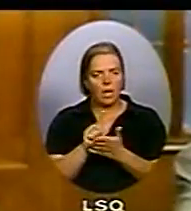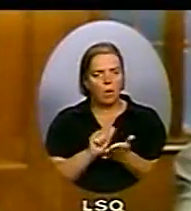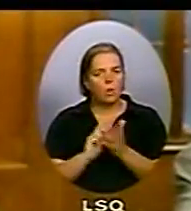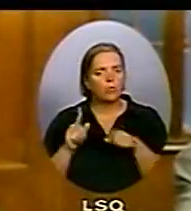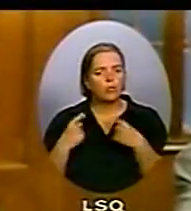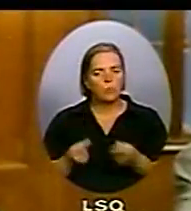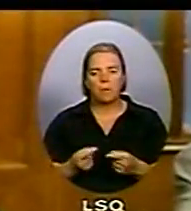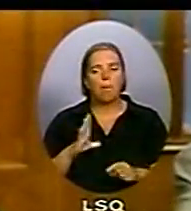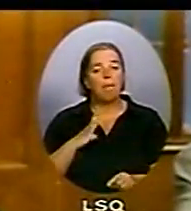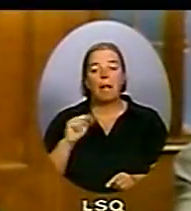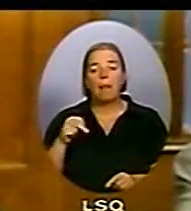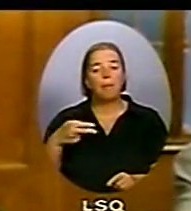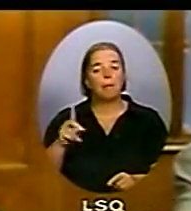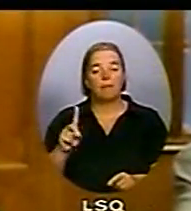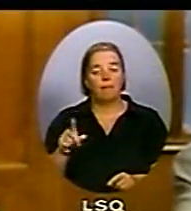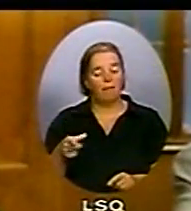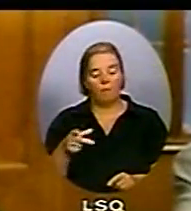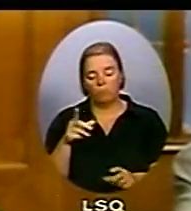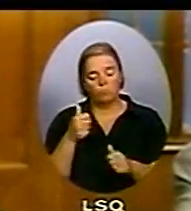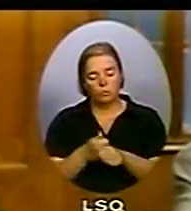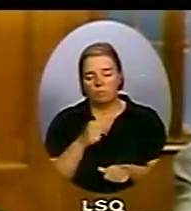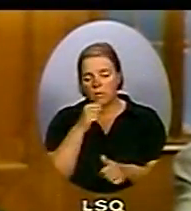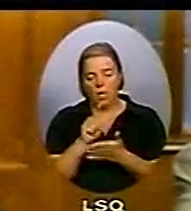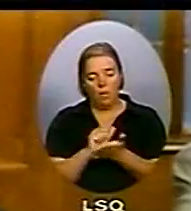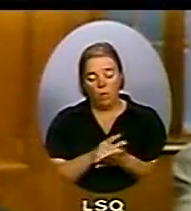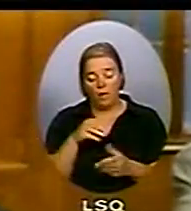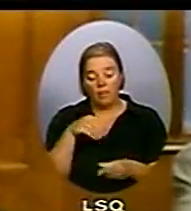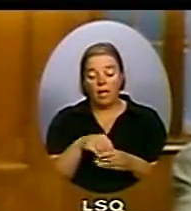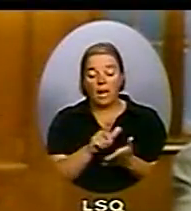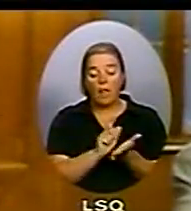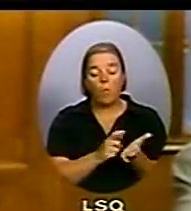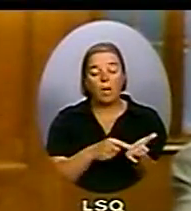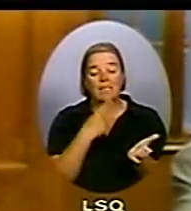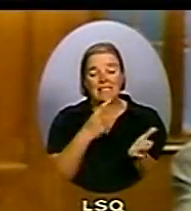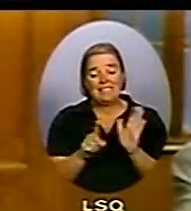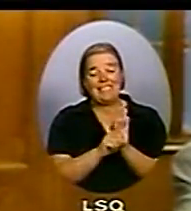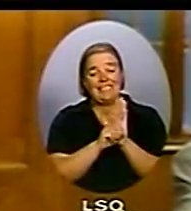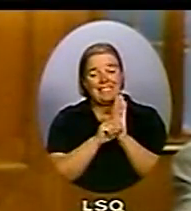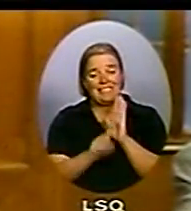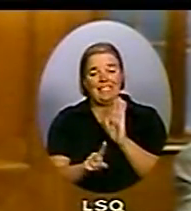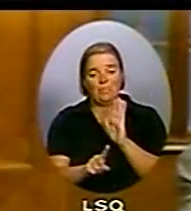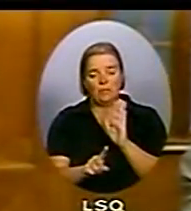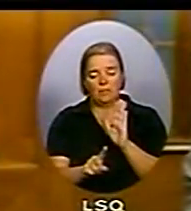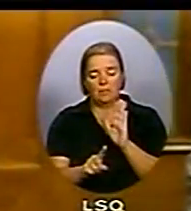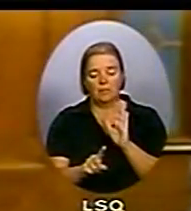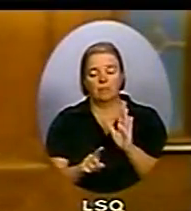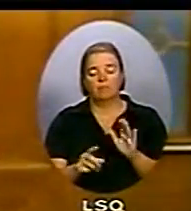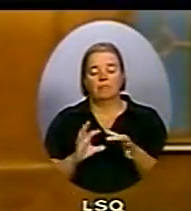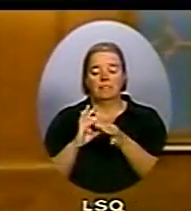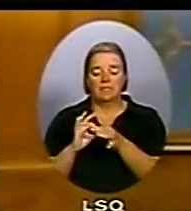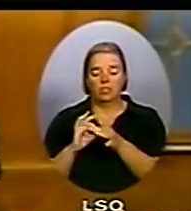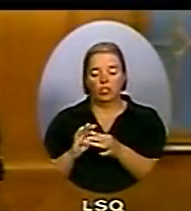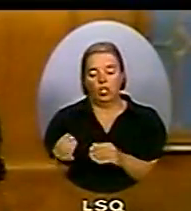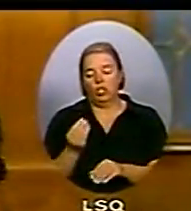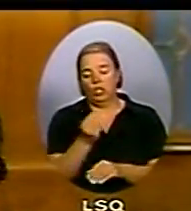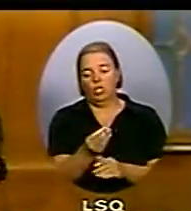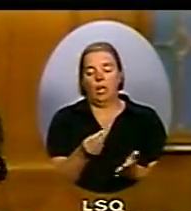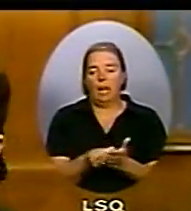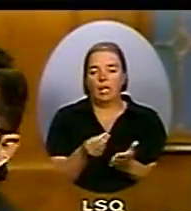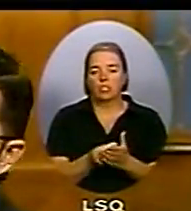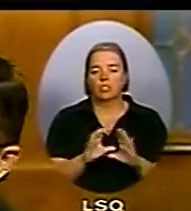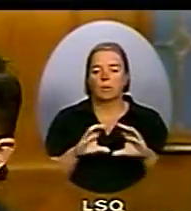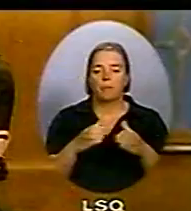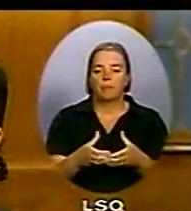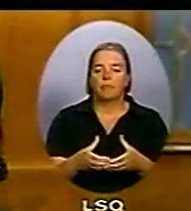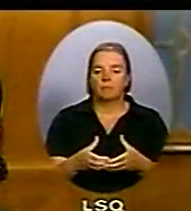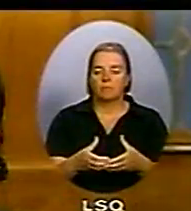same act, it banned union contributions to political parties. The NDP knew that because it voted to ban those contributions and then proceeded